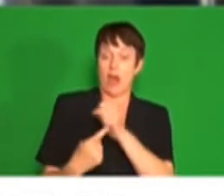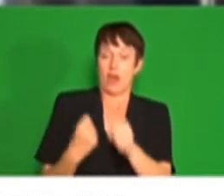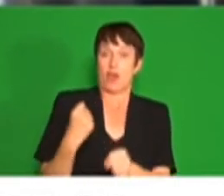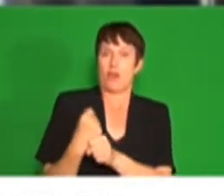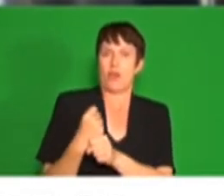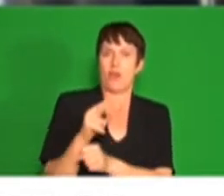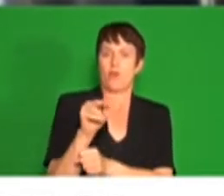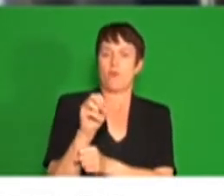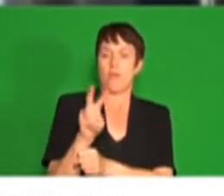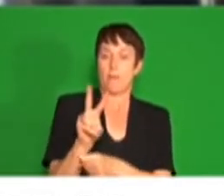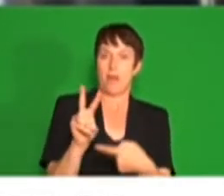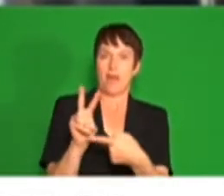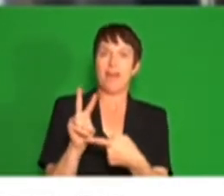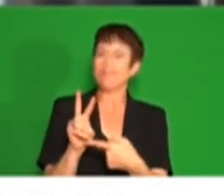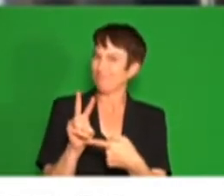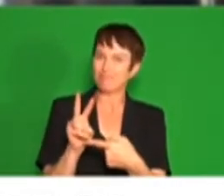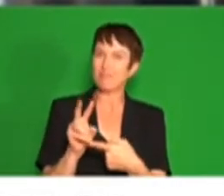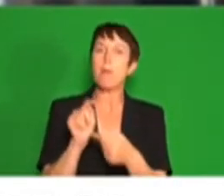previous meeting.